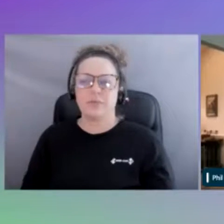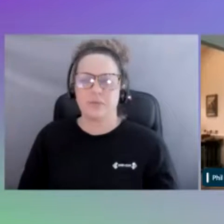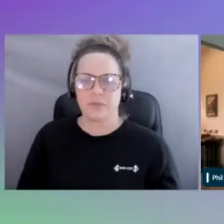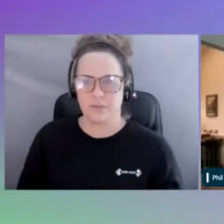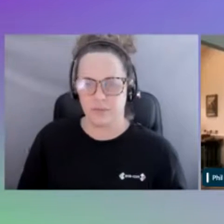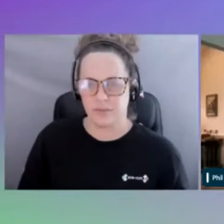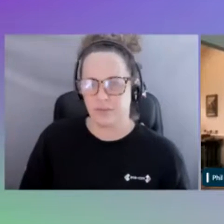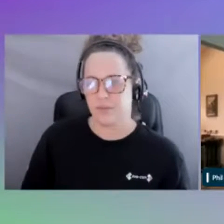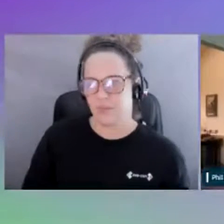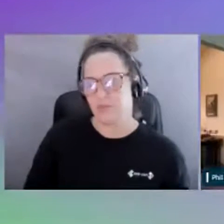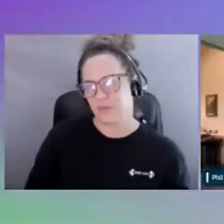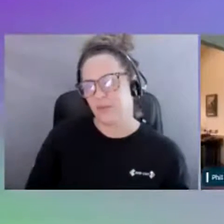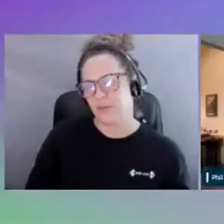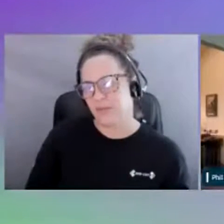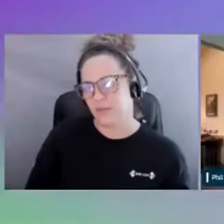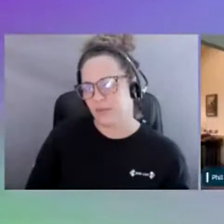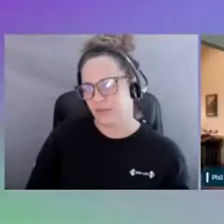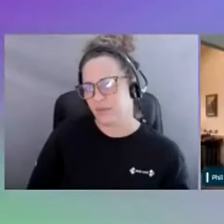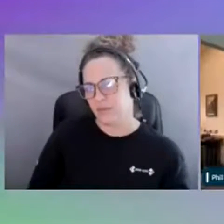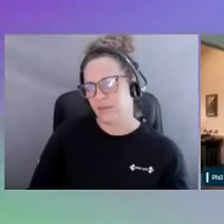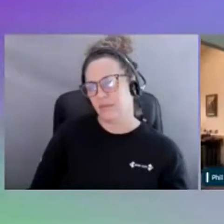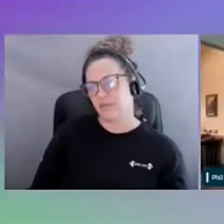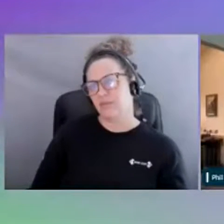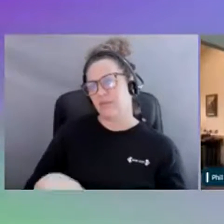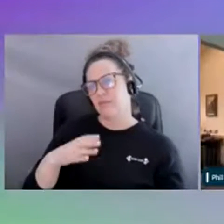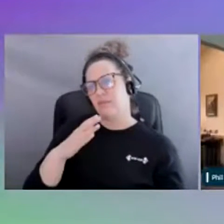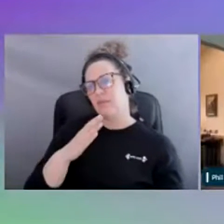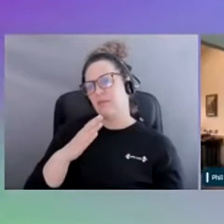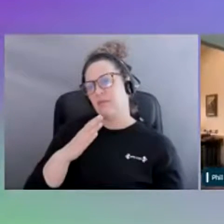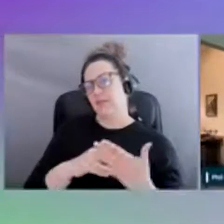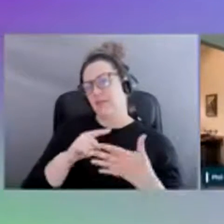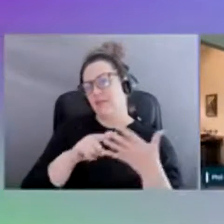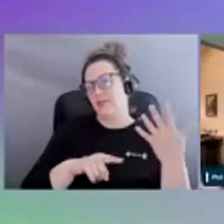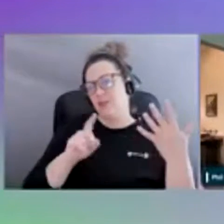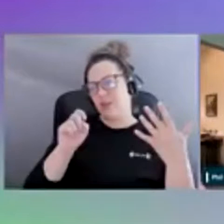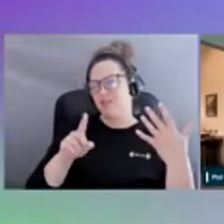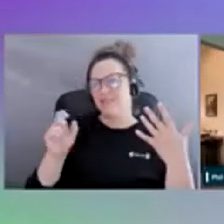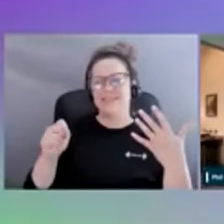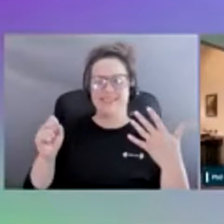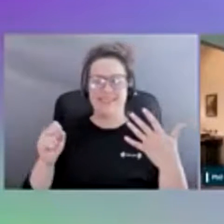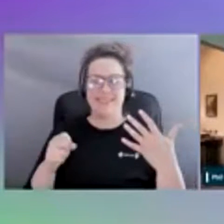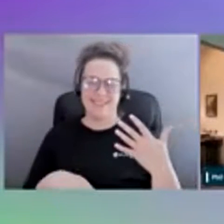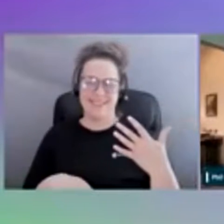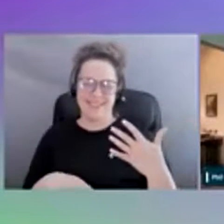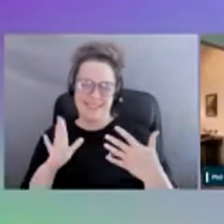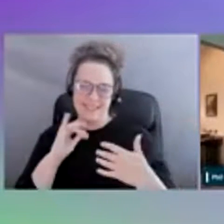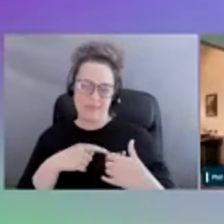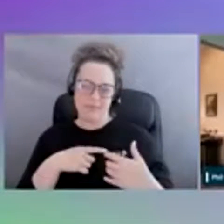maybe some gated questions that. Yeah, it typically comes across as gated